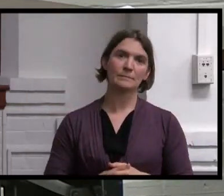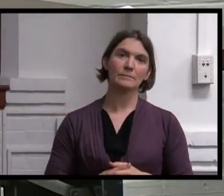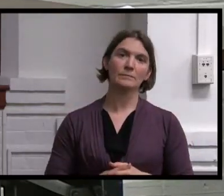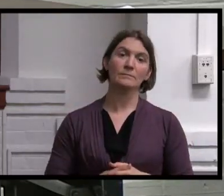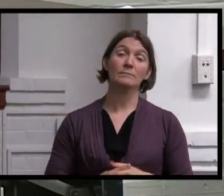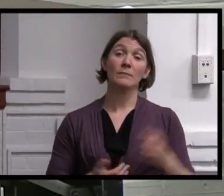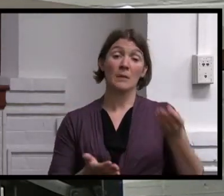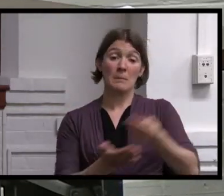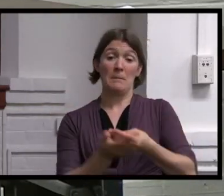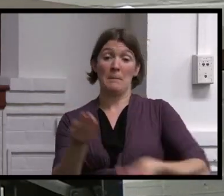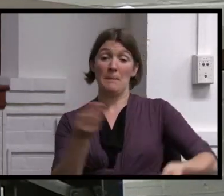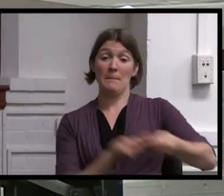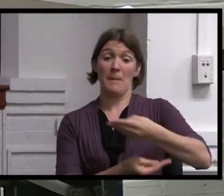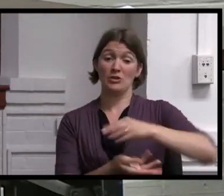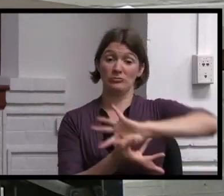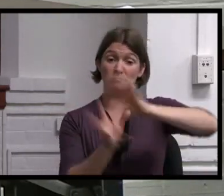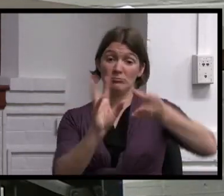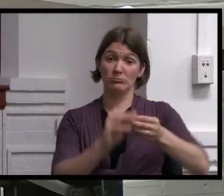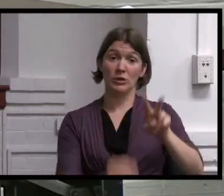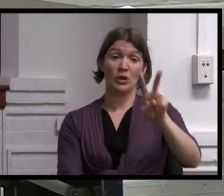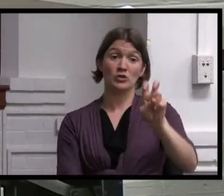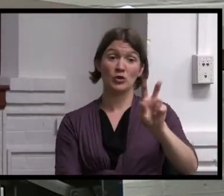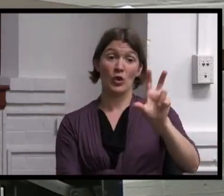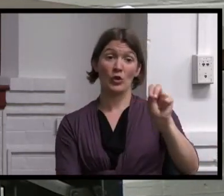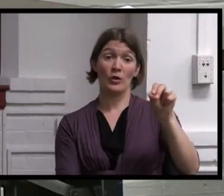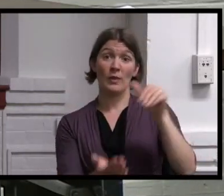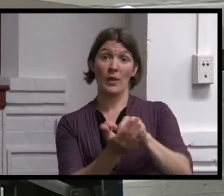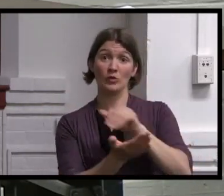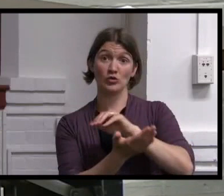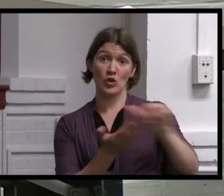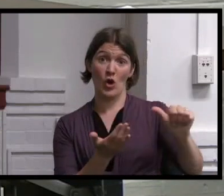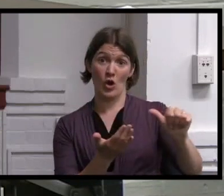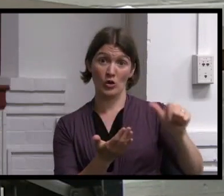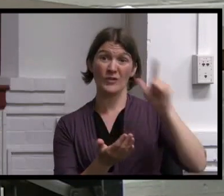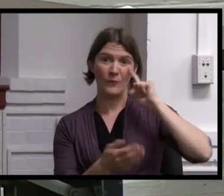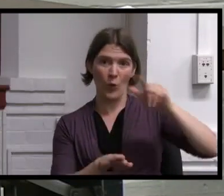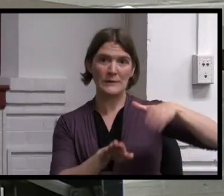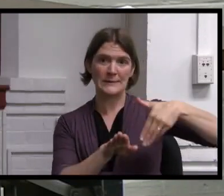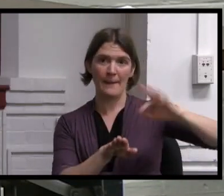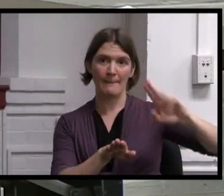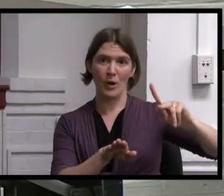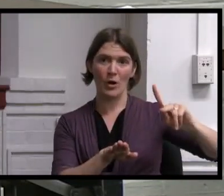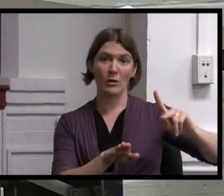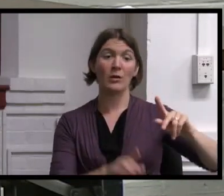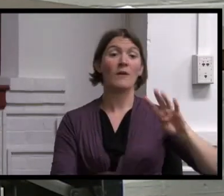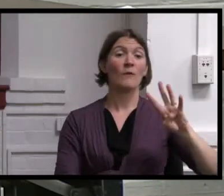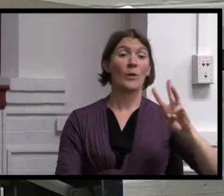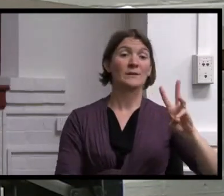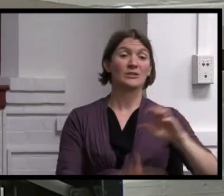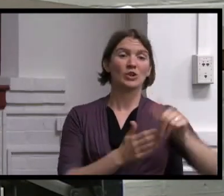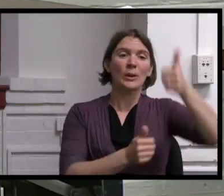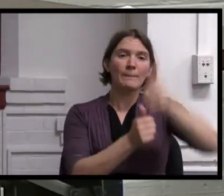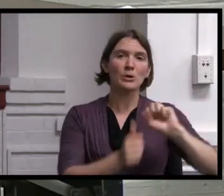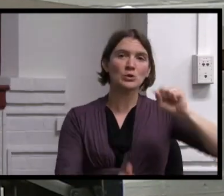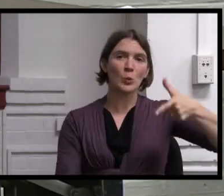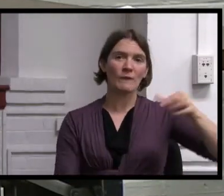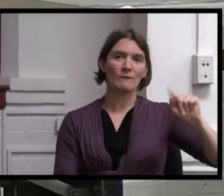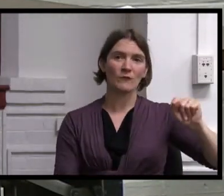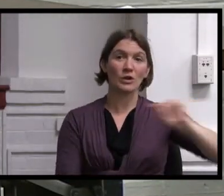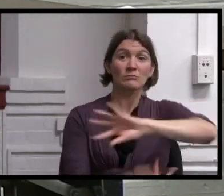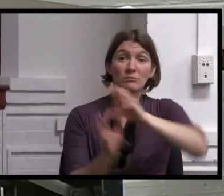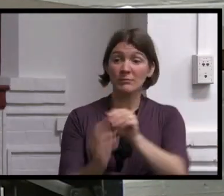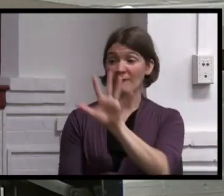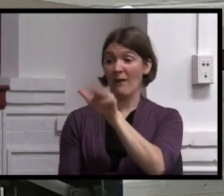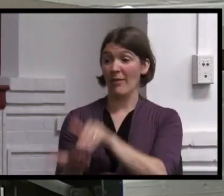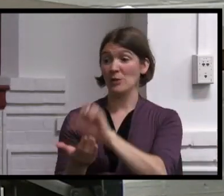the overall budget for the skate park is $230,000, and that's based on $46 a square foot for 5,000 square